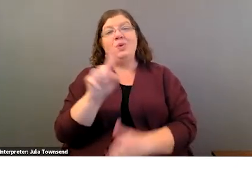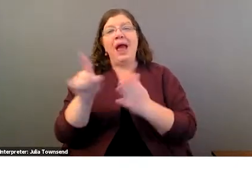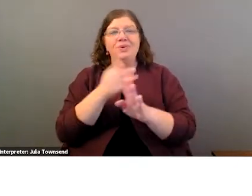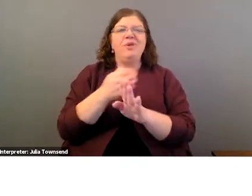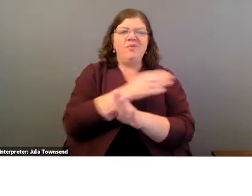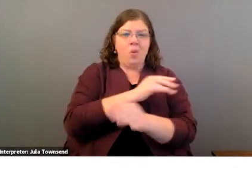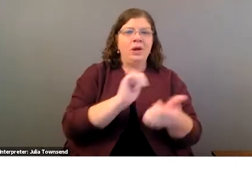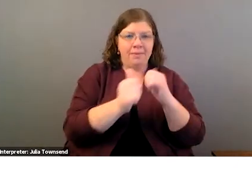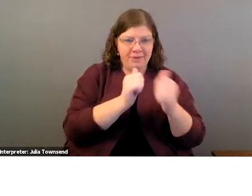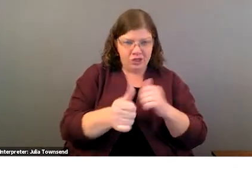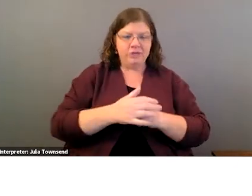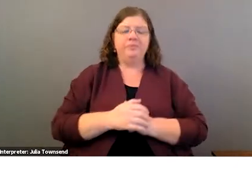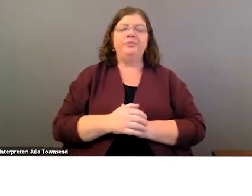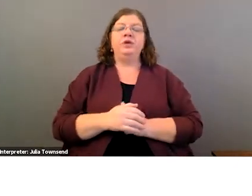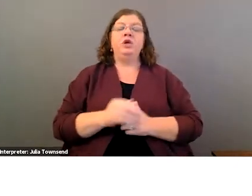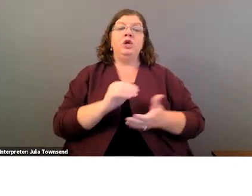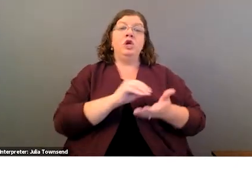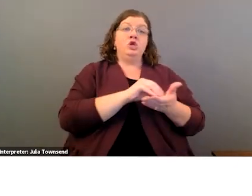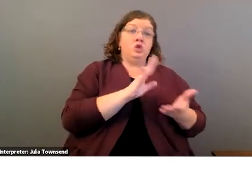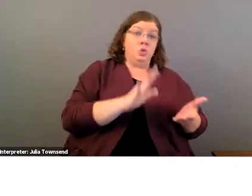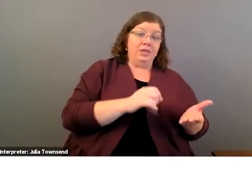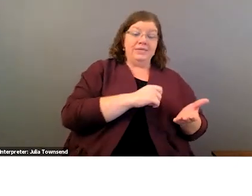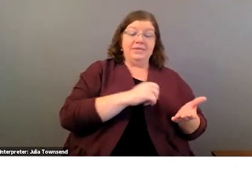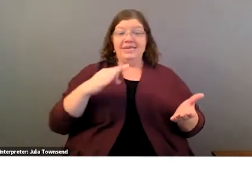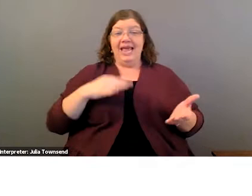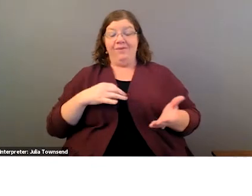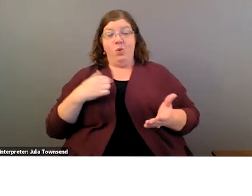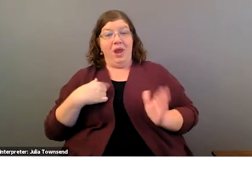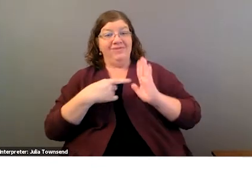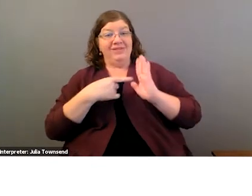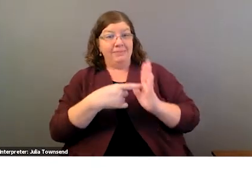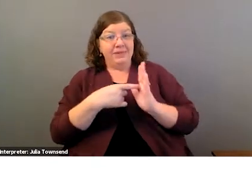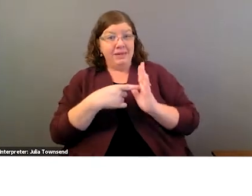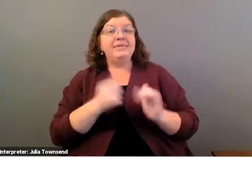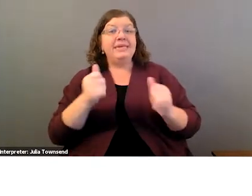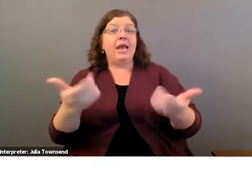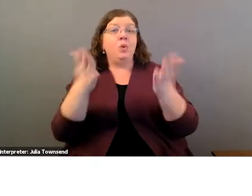Students or staff who are symptomatic may request a test.